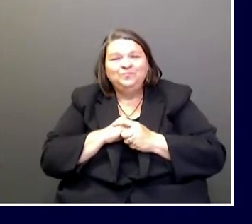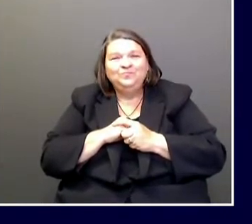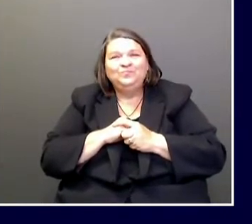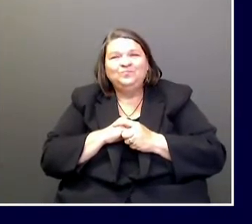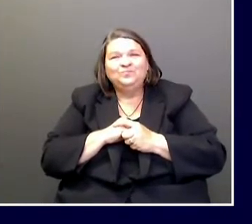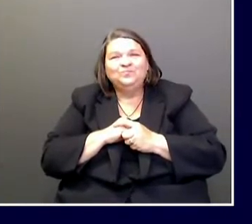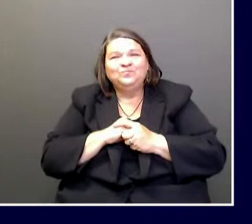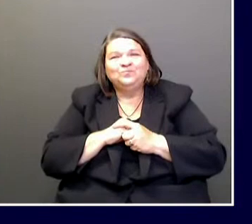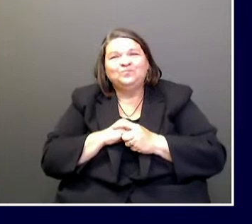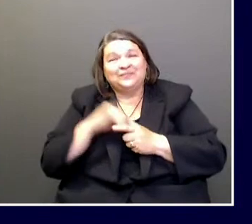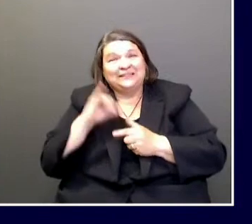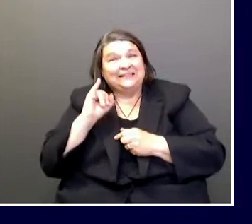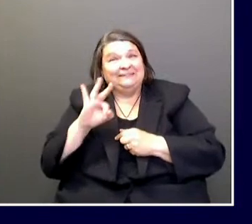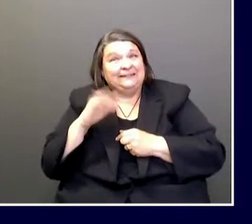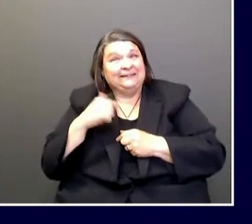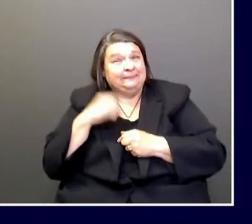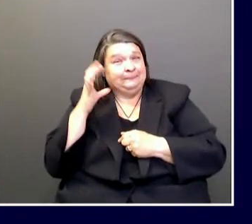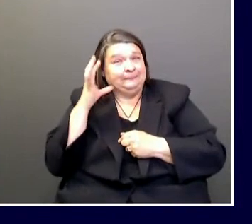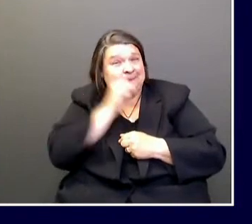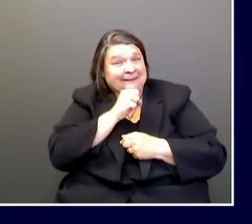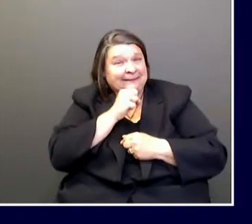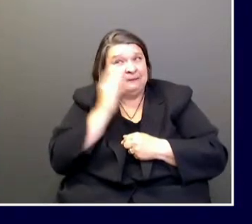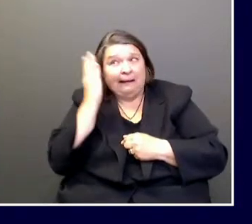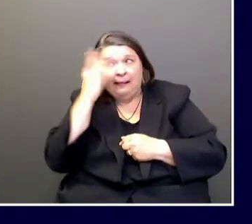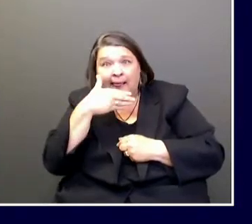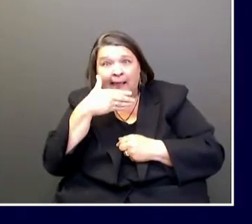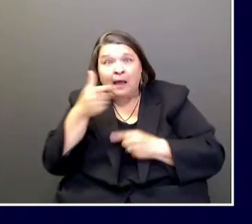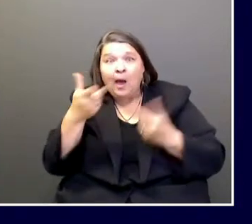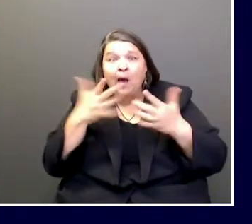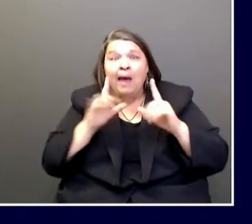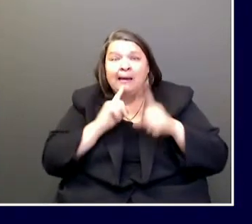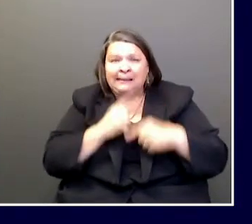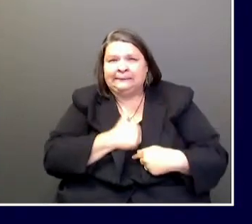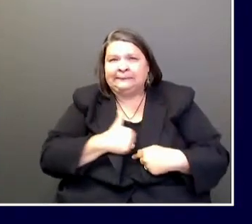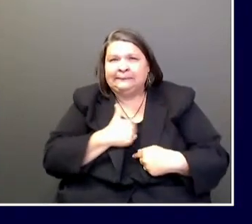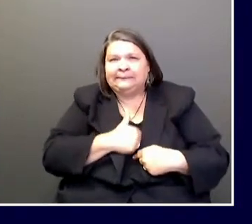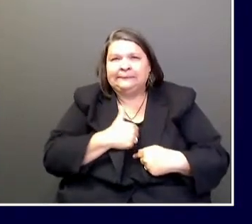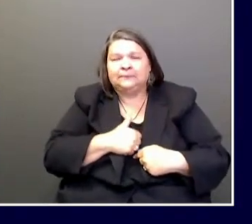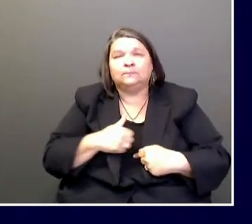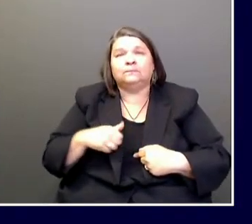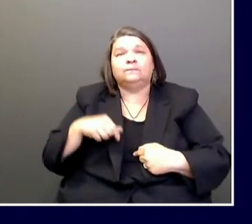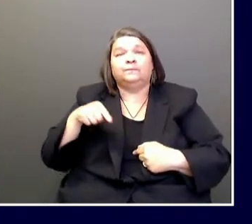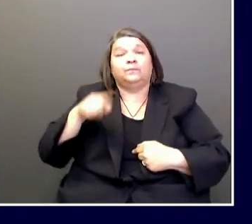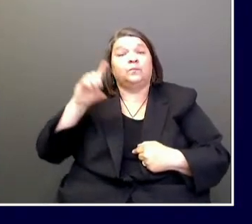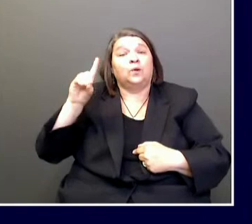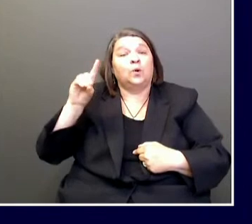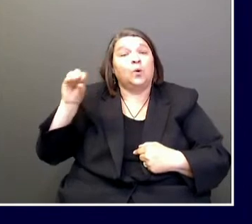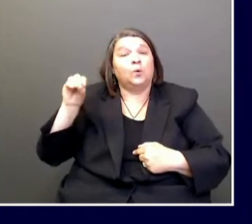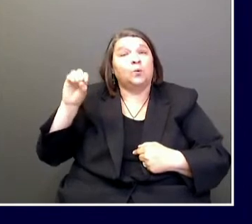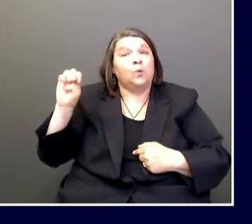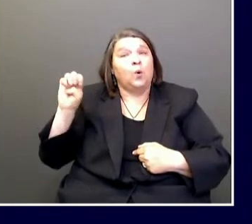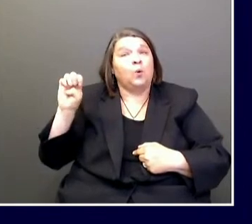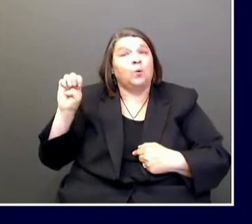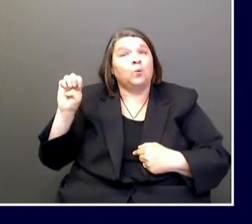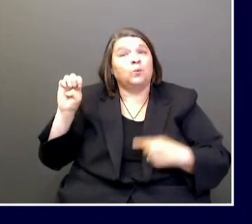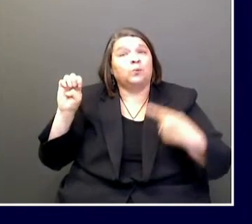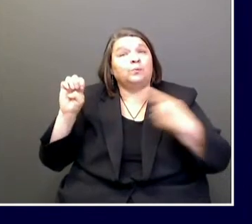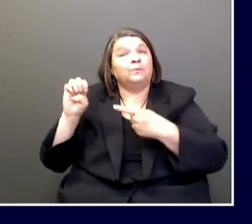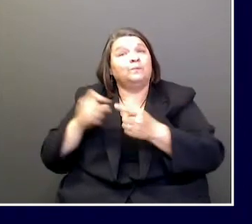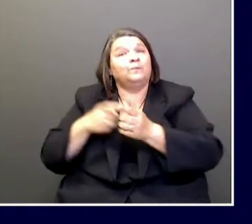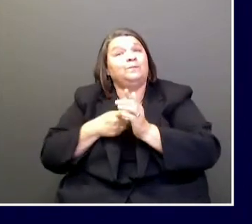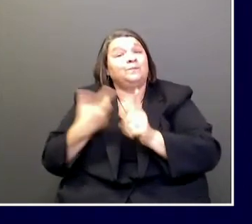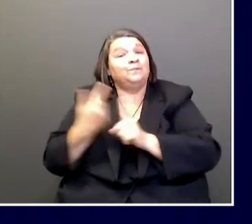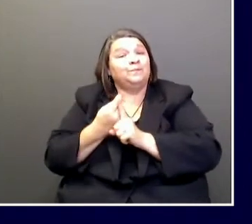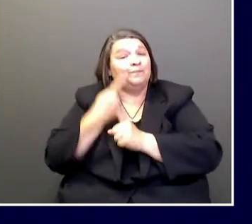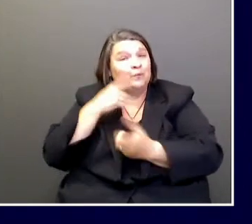past. Right now, the Maine Department of Education requires several immunizations like DTaP, polio, chickenpox, MMR. Has there been